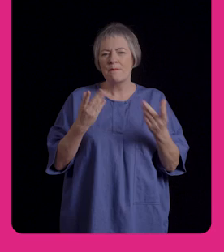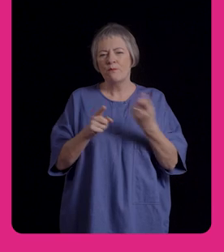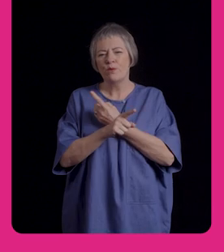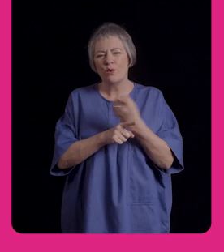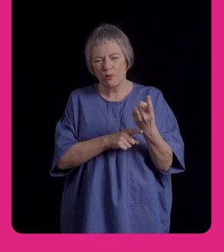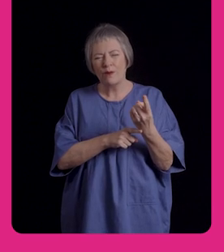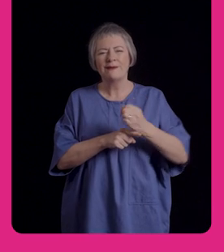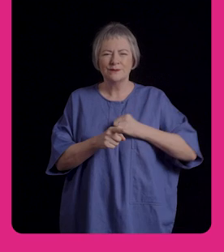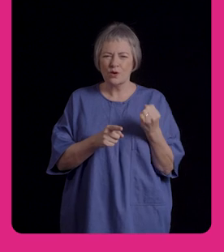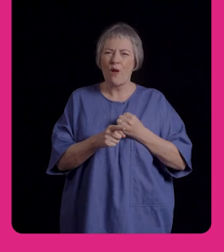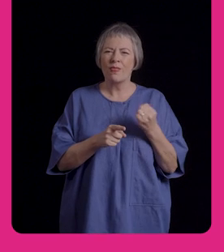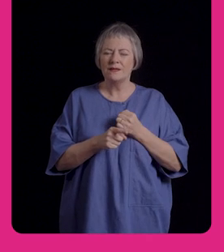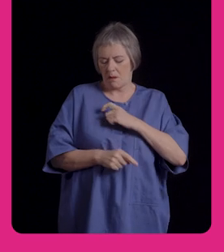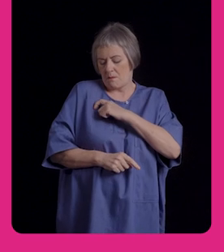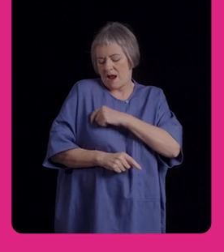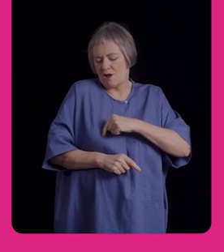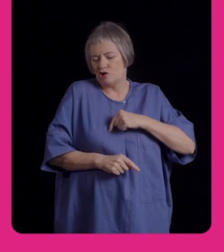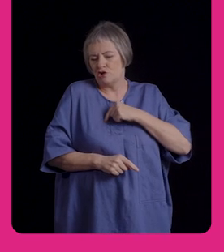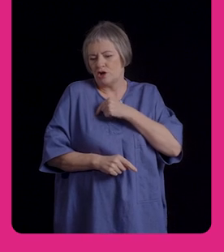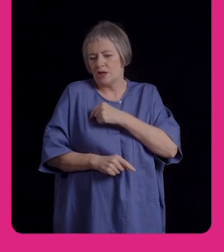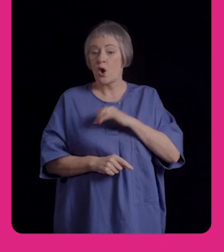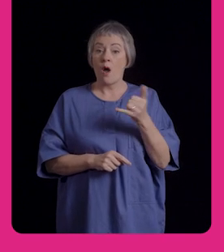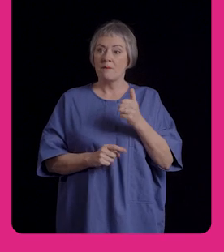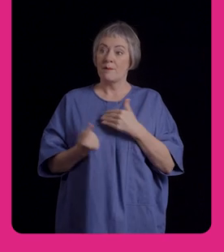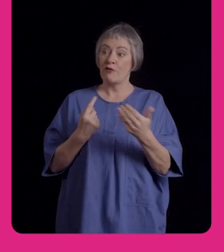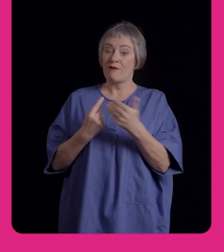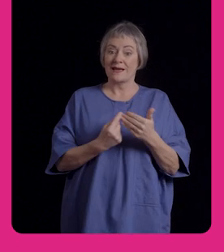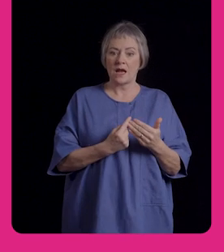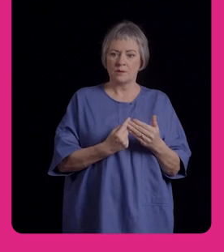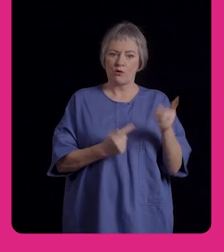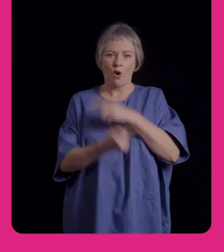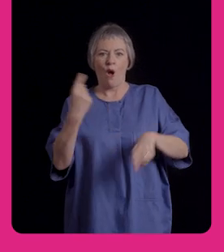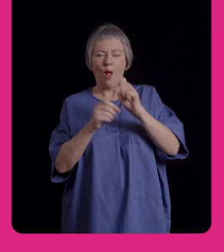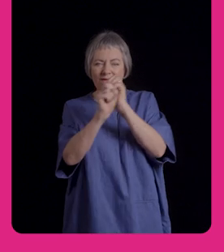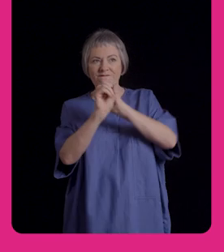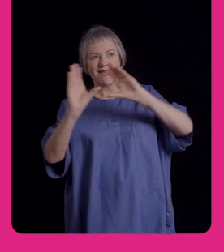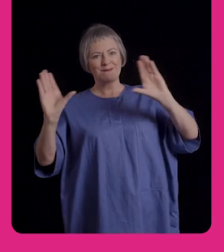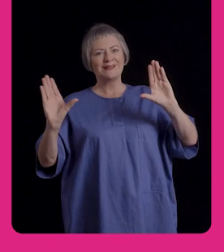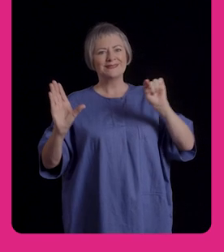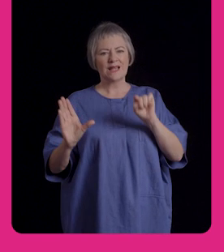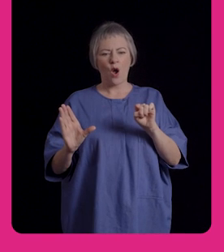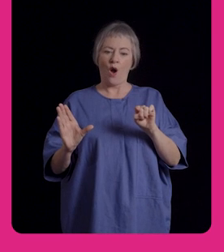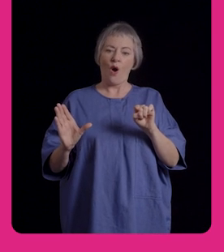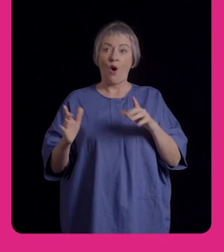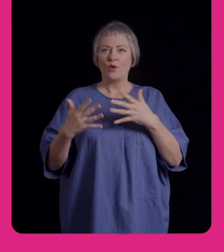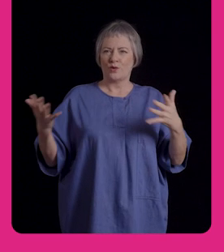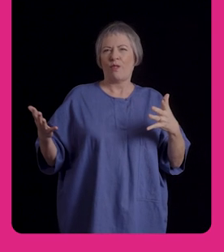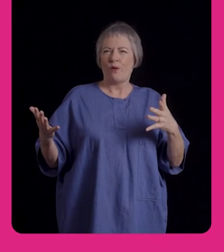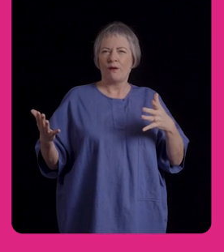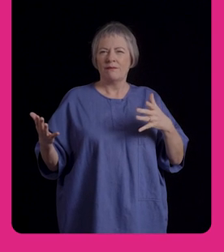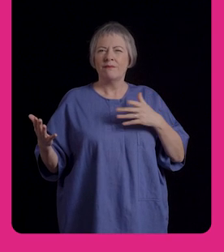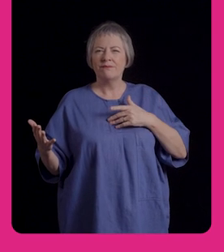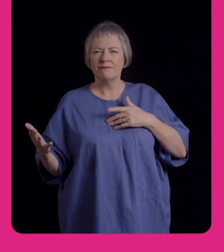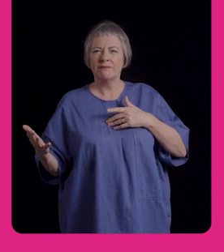like lanyards or badges on or something, or maybe they just recognize you because you're all very famous, or maybe you all just look like huge like nerds,